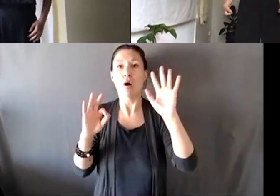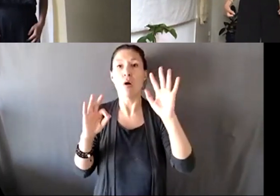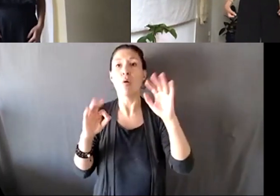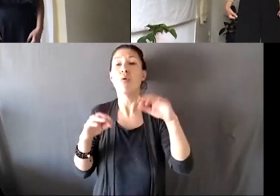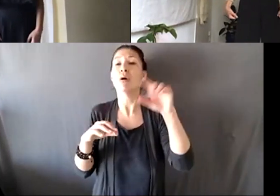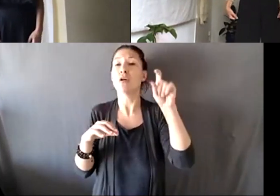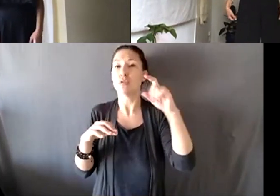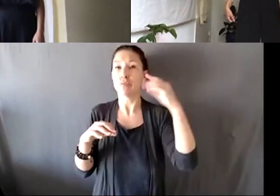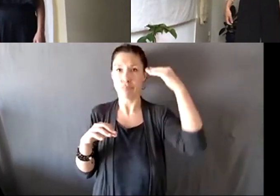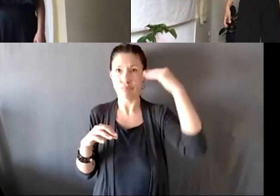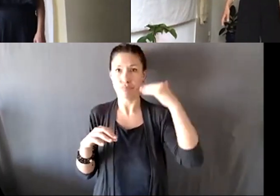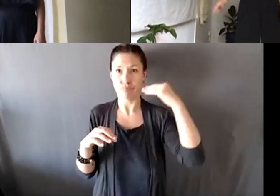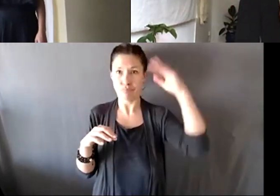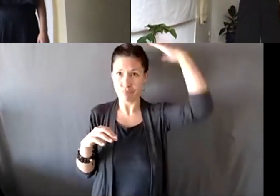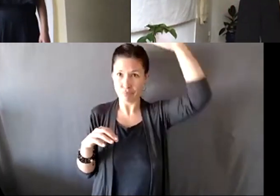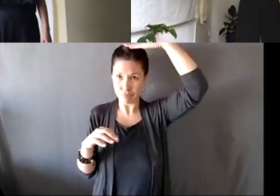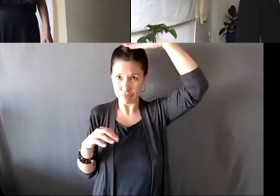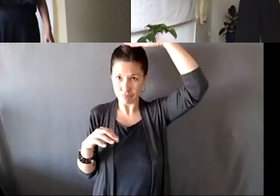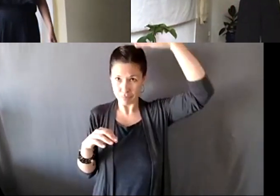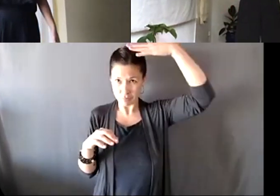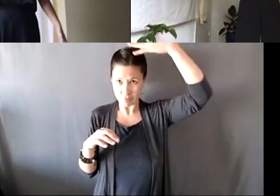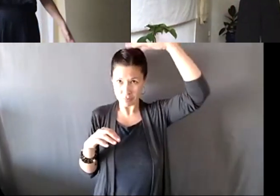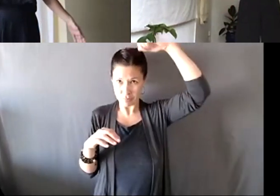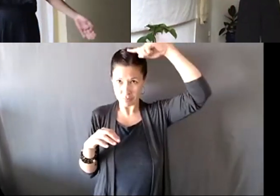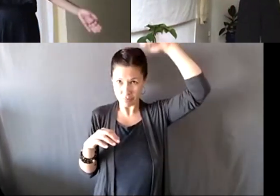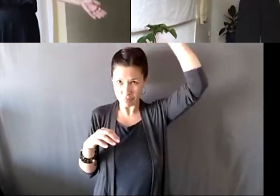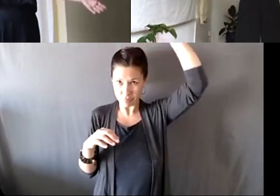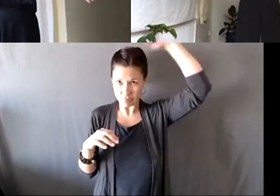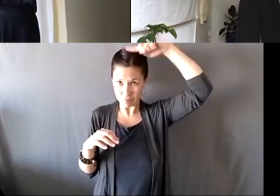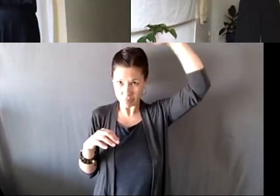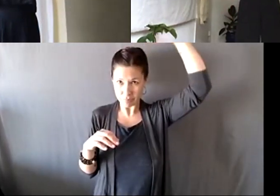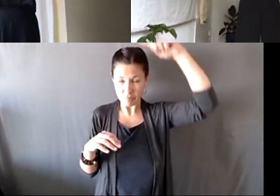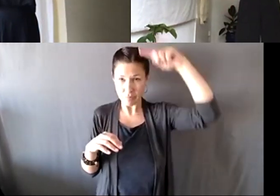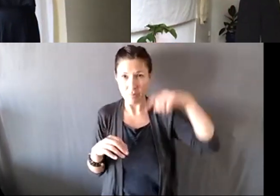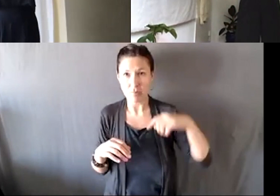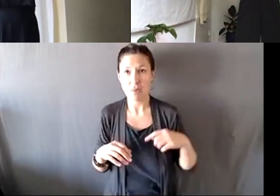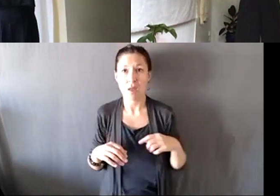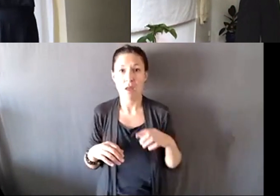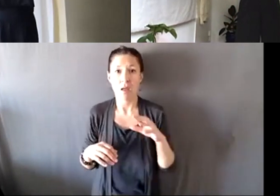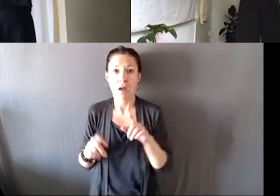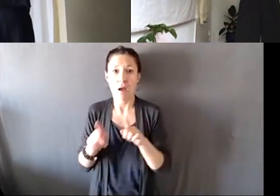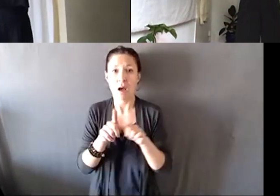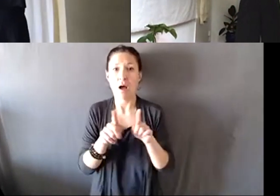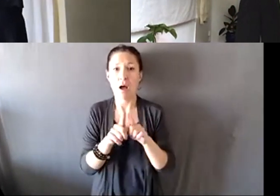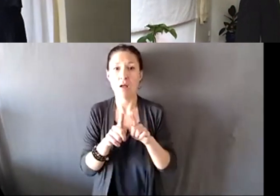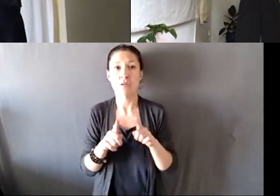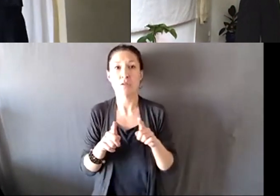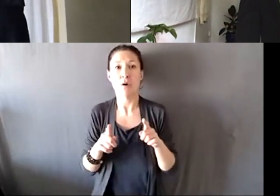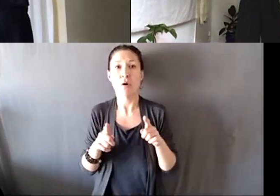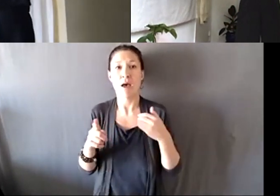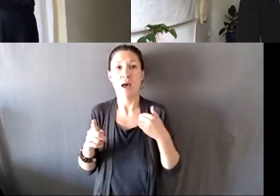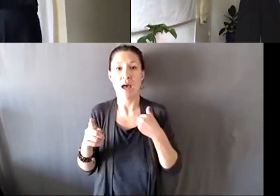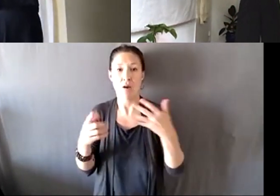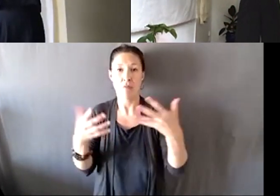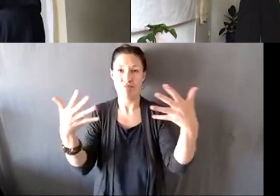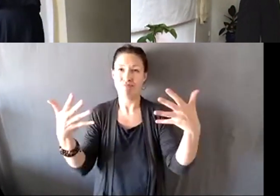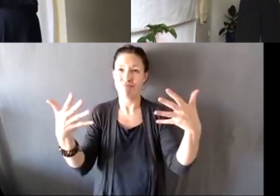relaxed. And finally, the last two gates of the body, the center of the palms,